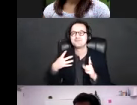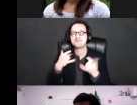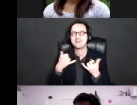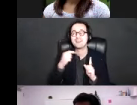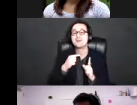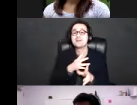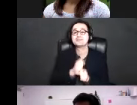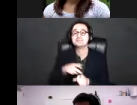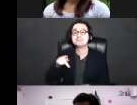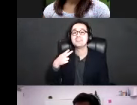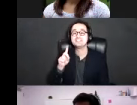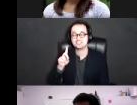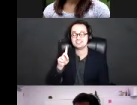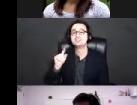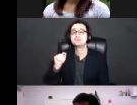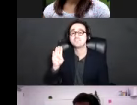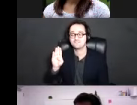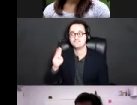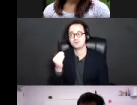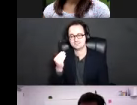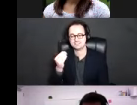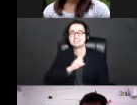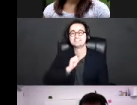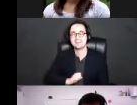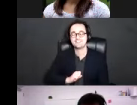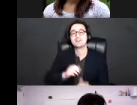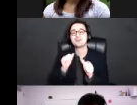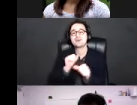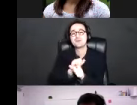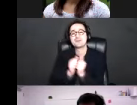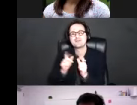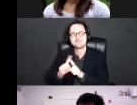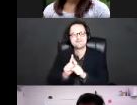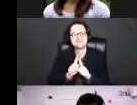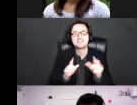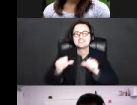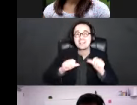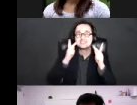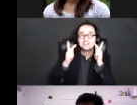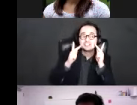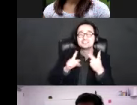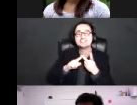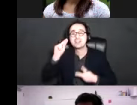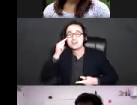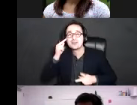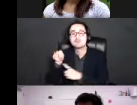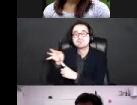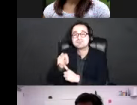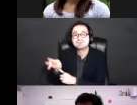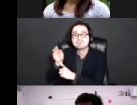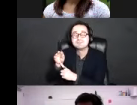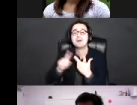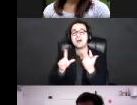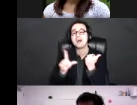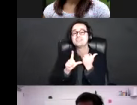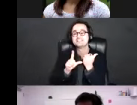his PhD in 2014 from Stanford. He worked with Brian Wandel in vision sciences and neuroimaging, and then he was an assistant professor at